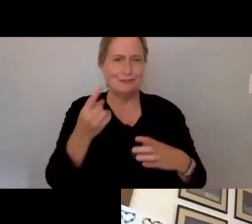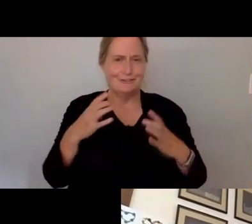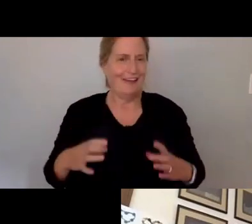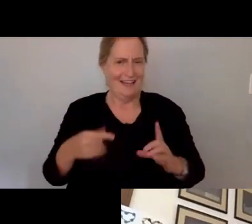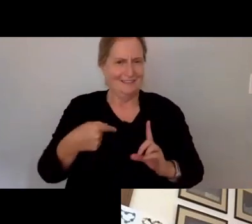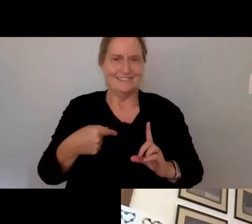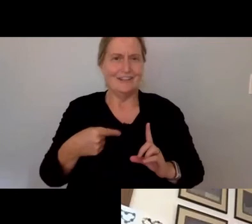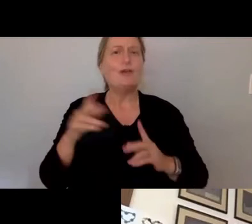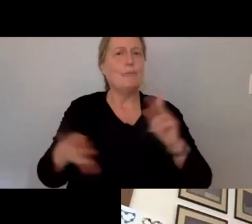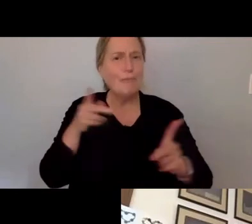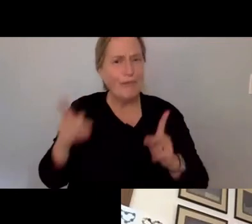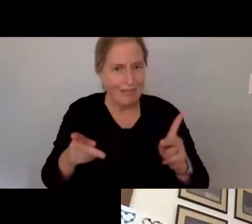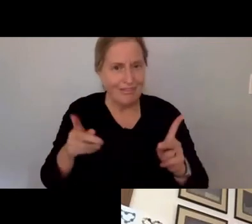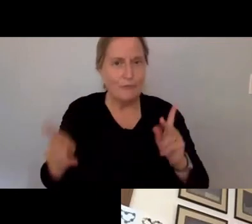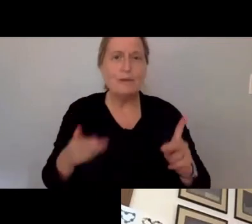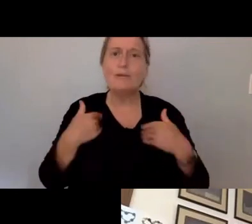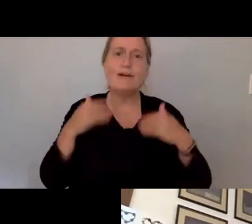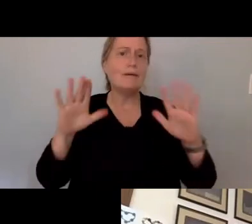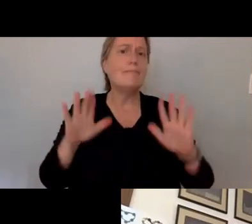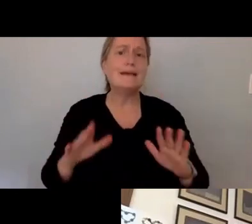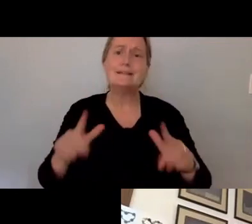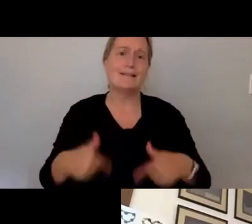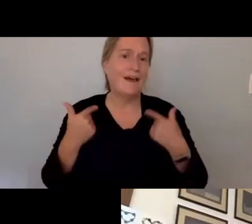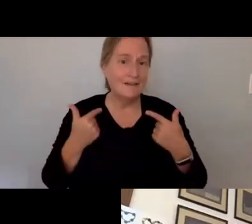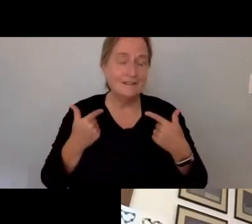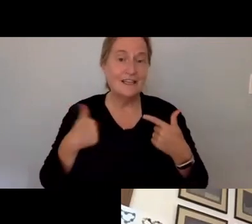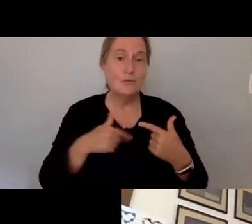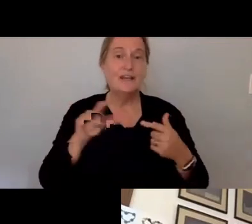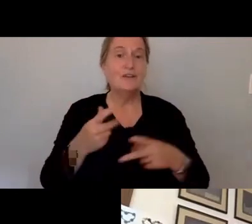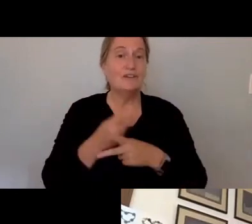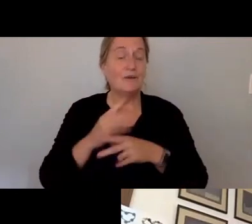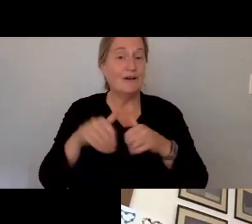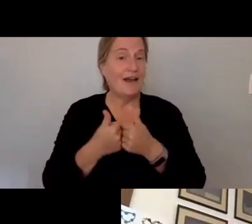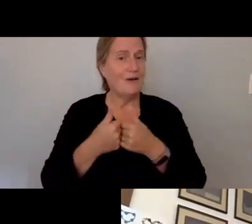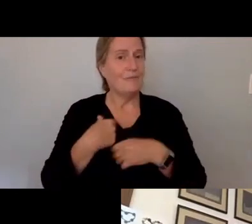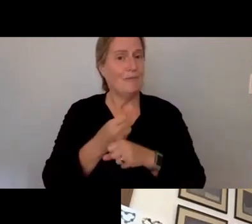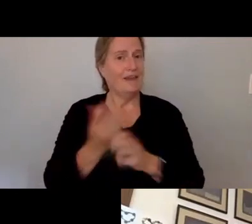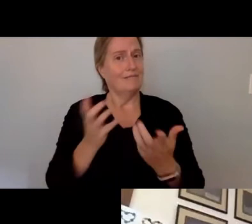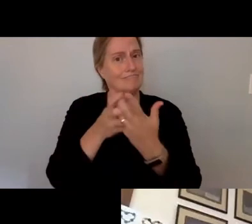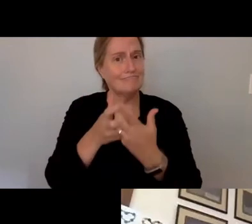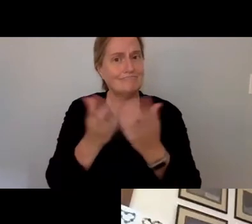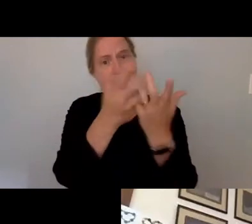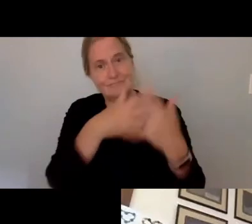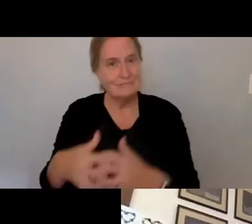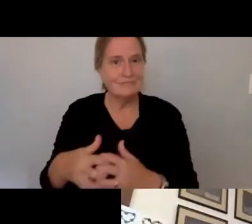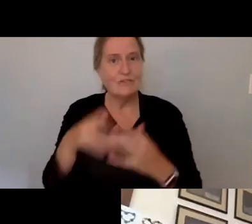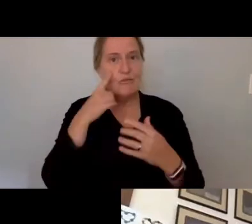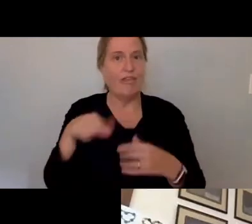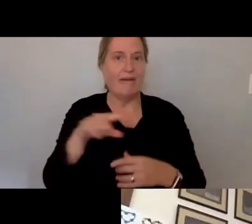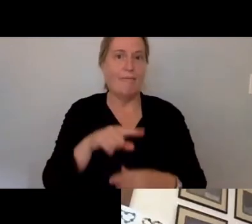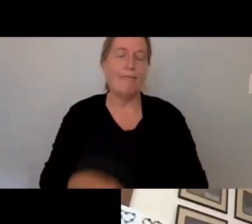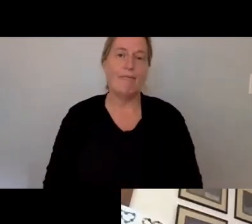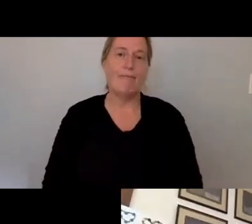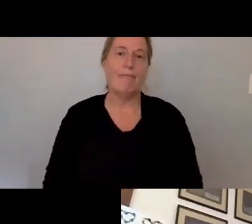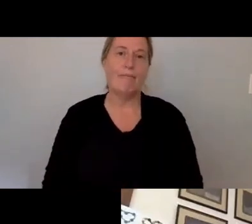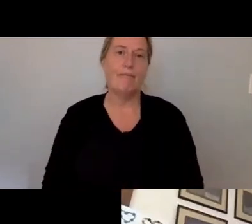have an amazing life and make it work? And so on our good days, you see a lot of that. So thank you. Yeah, thank